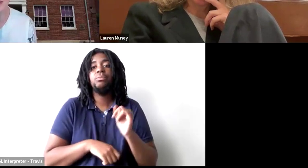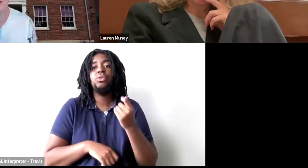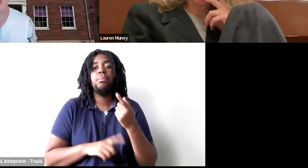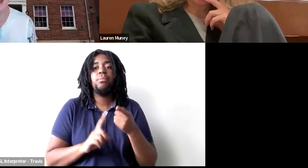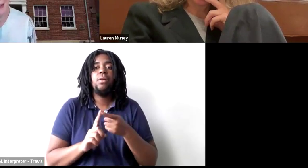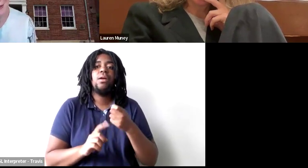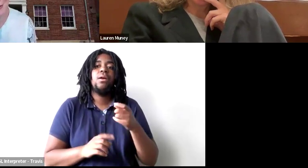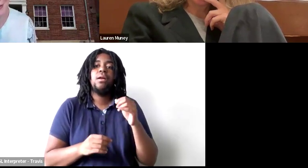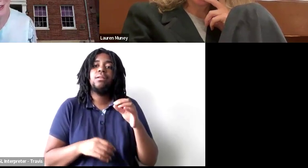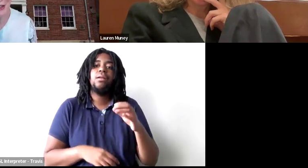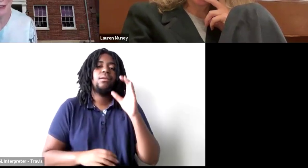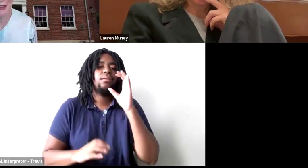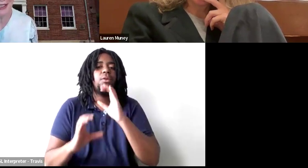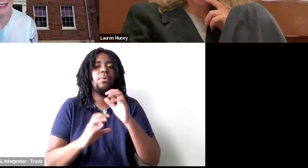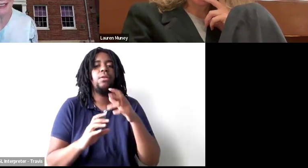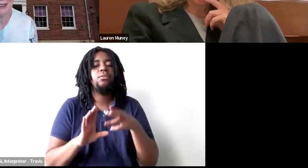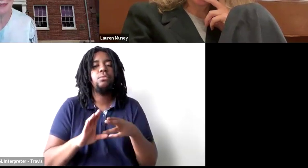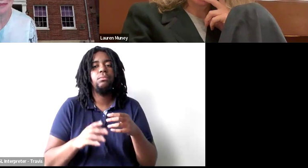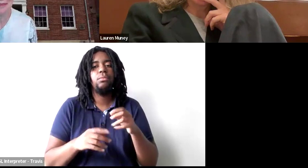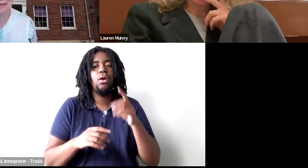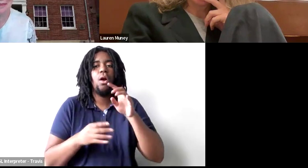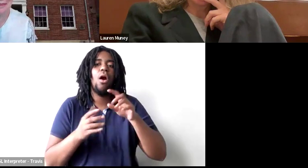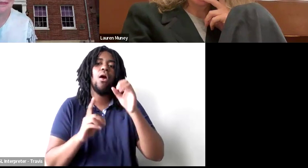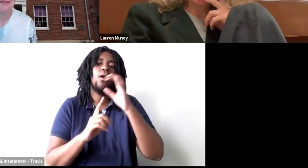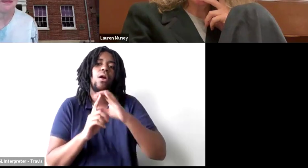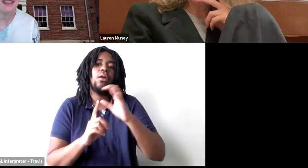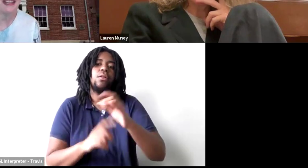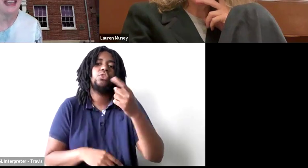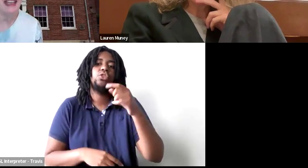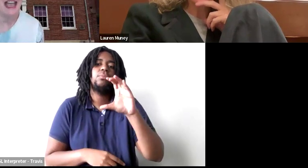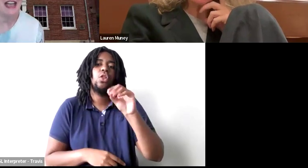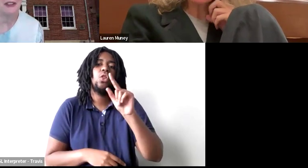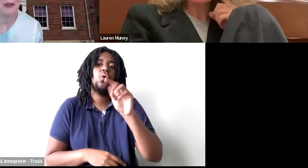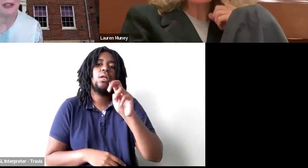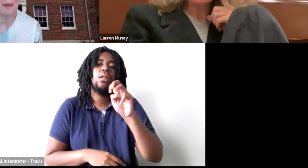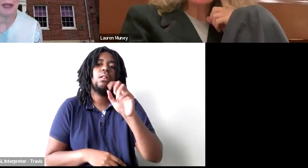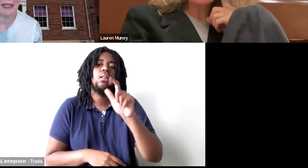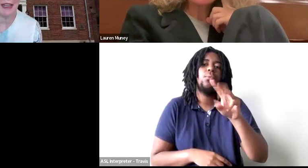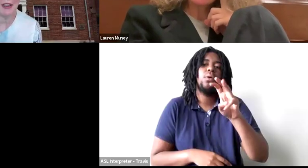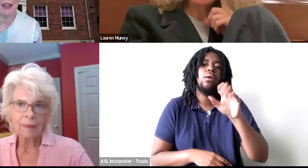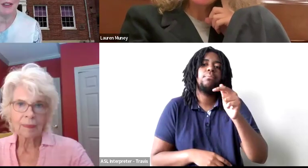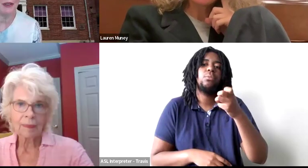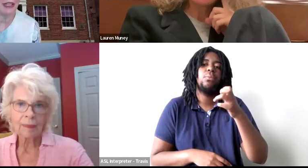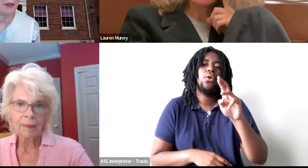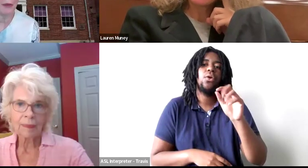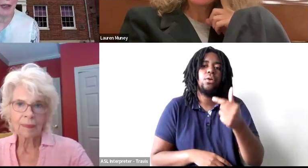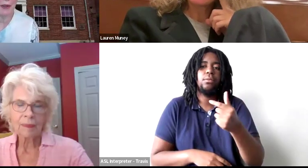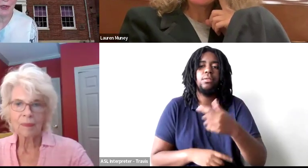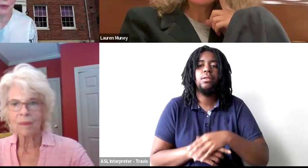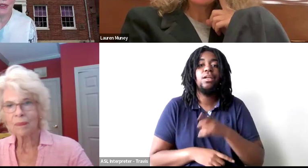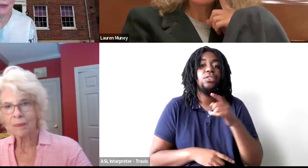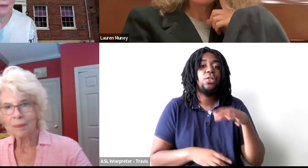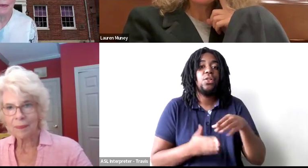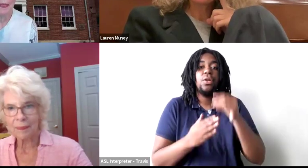and also learned to make scissors in Sheffield, England. After Lauren's presentation, you'll hear from